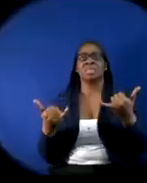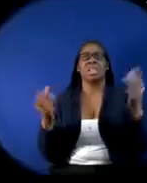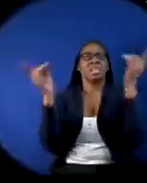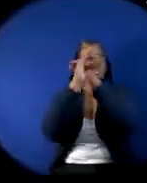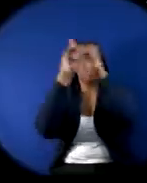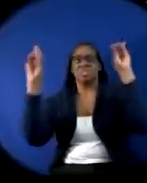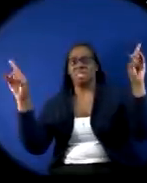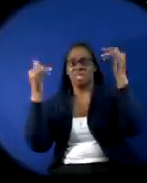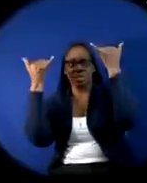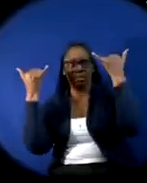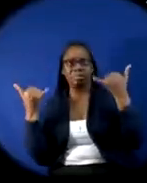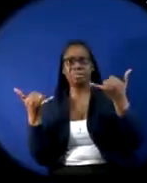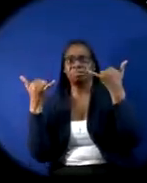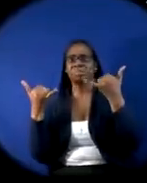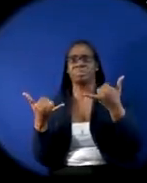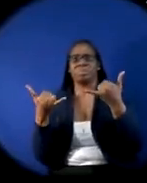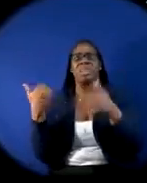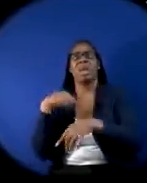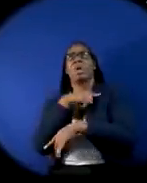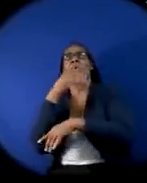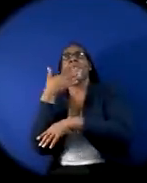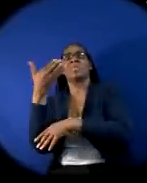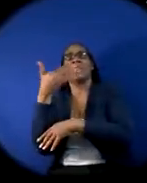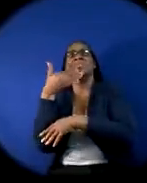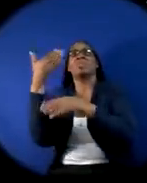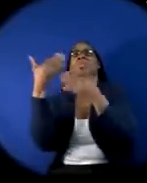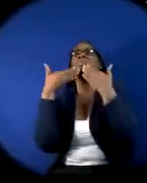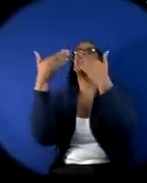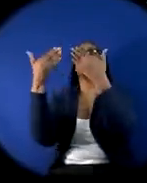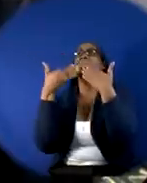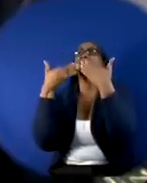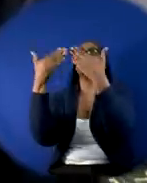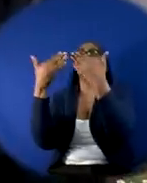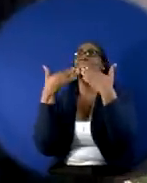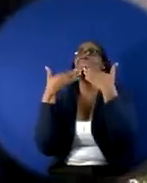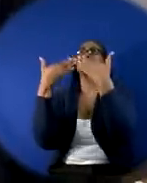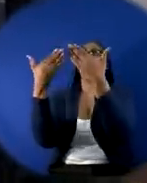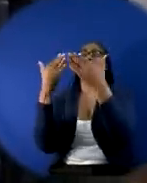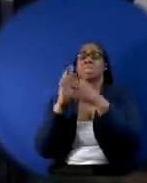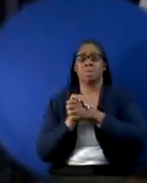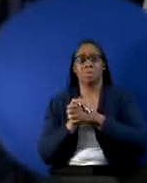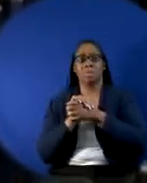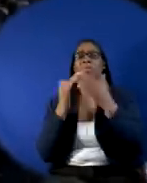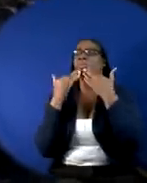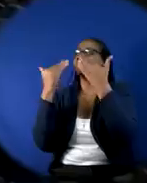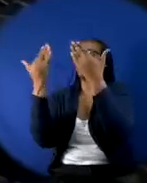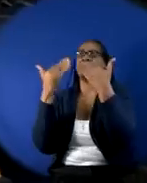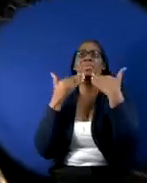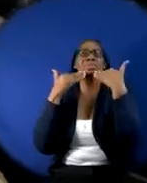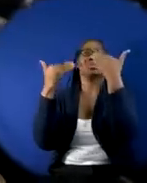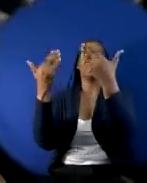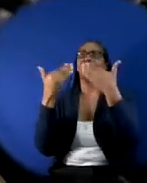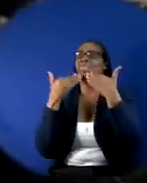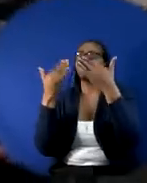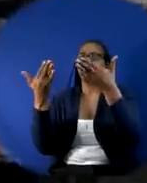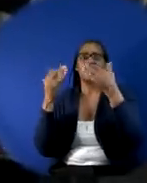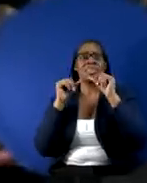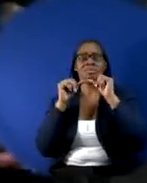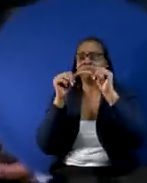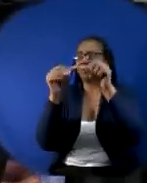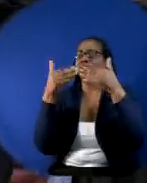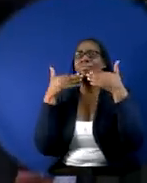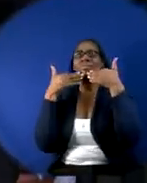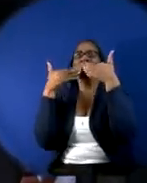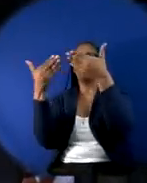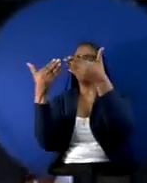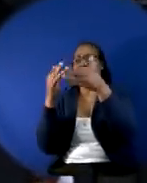delivers today. And we thank you. We thank you. We thank you. We thank you, we thank you, we thank